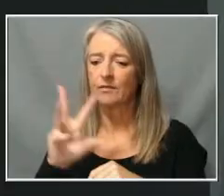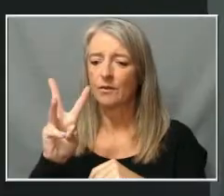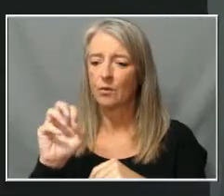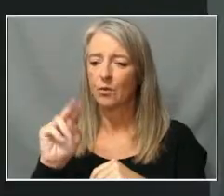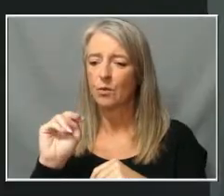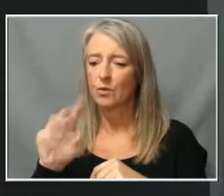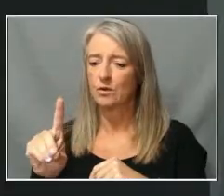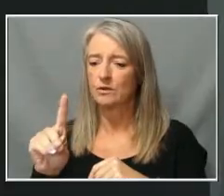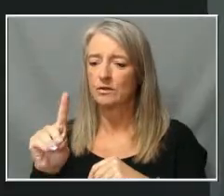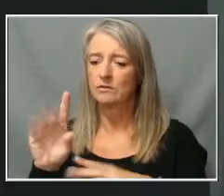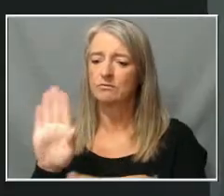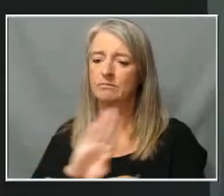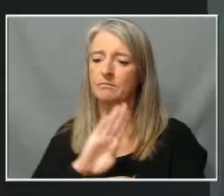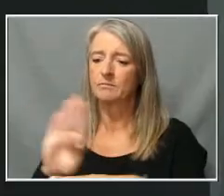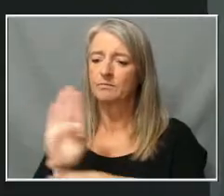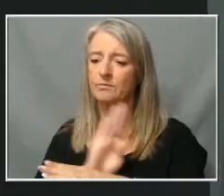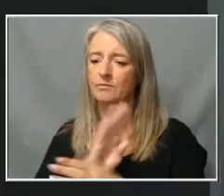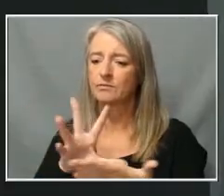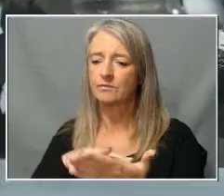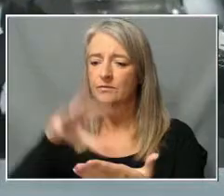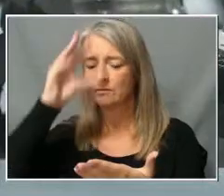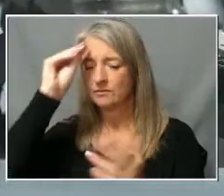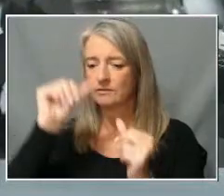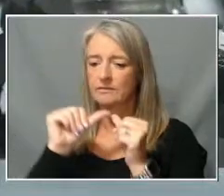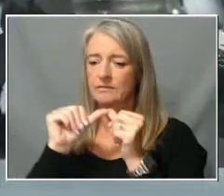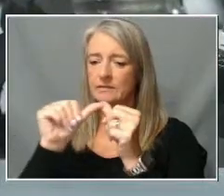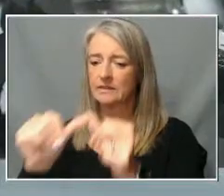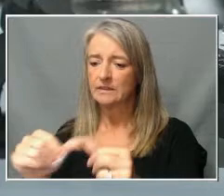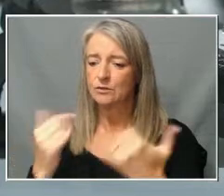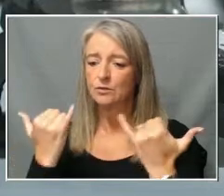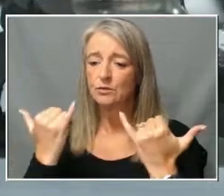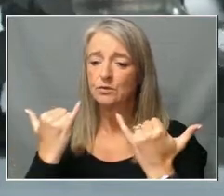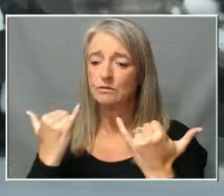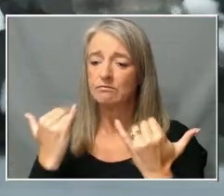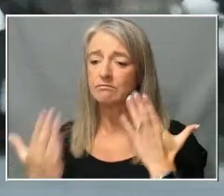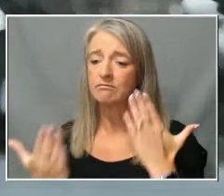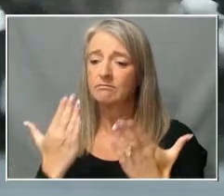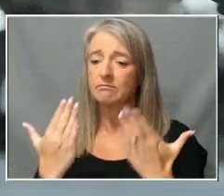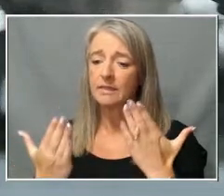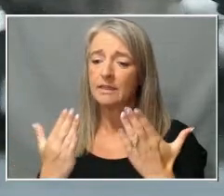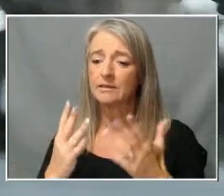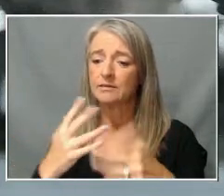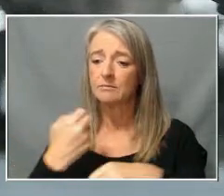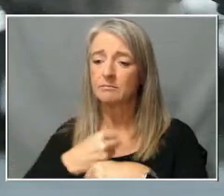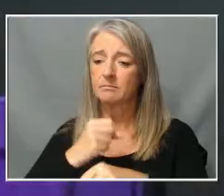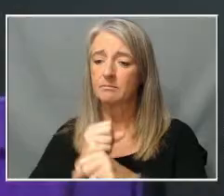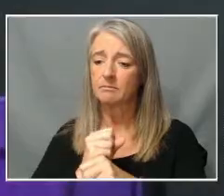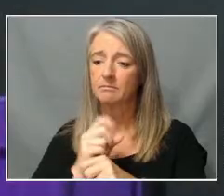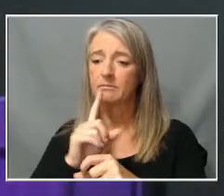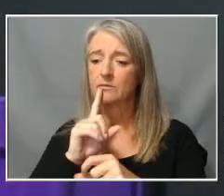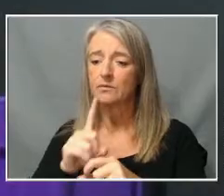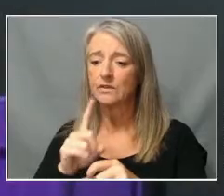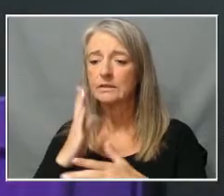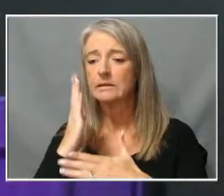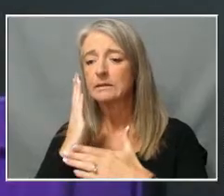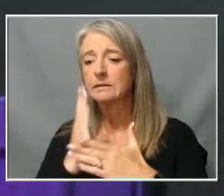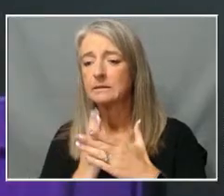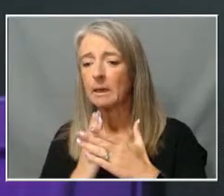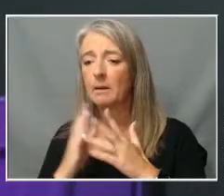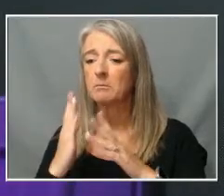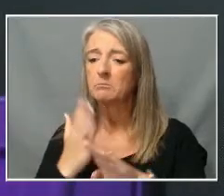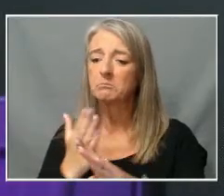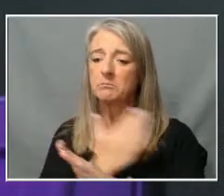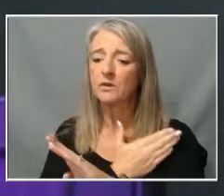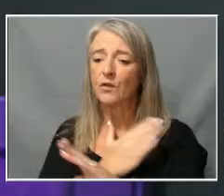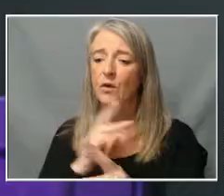learned, continuing on today, that you might be able to produce these types of things to some extent, a large